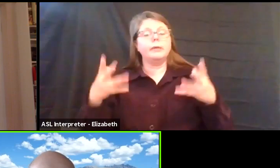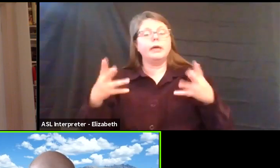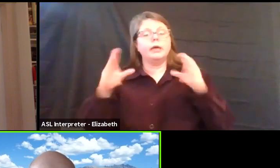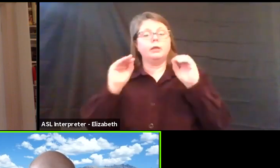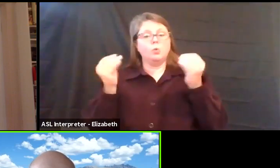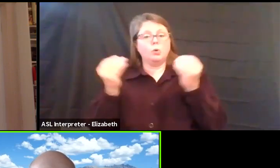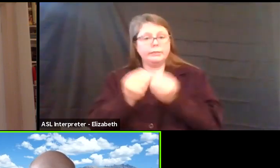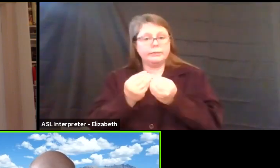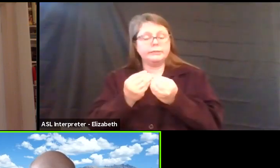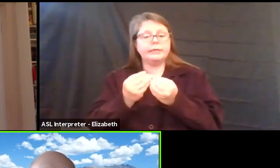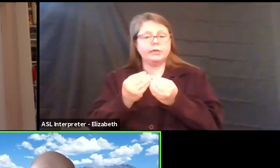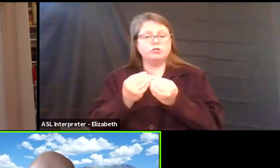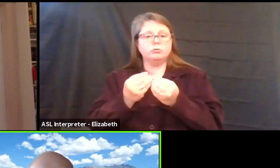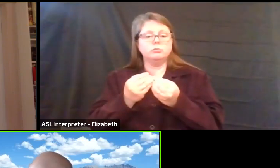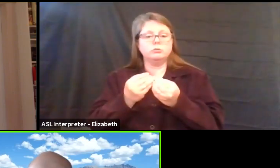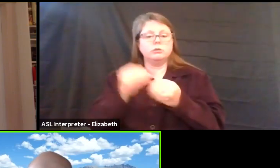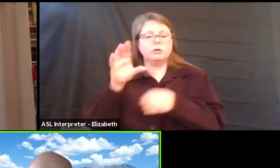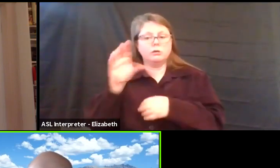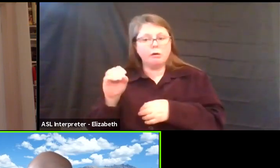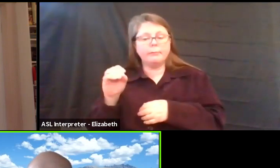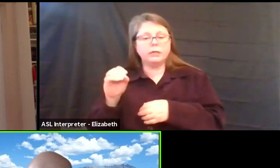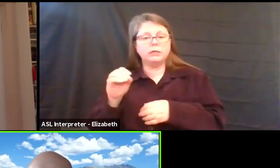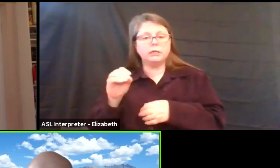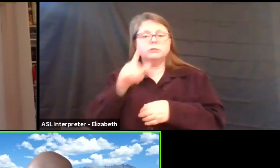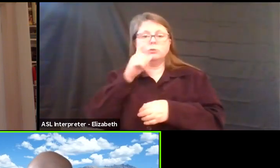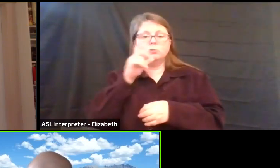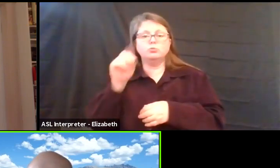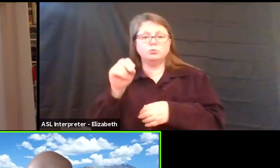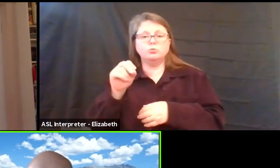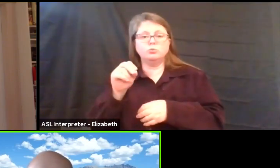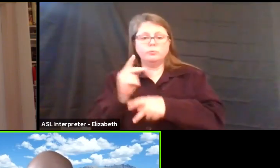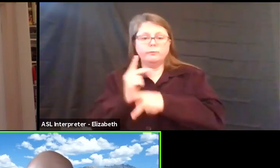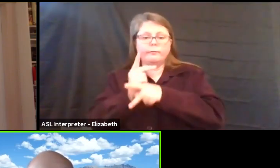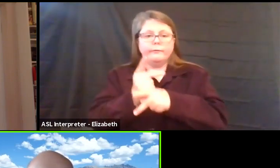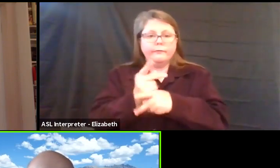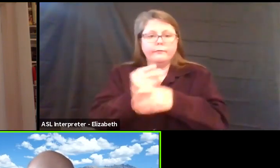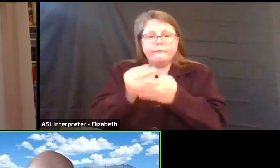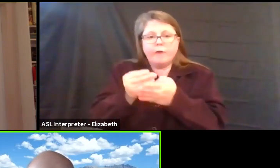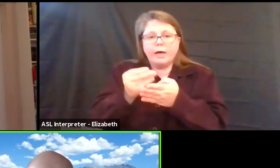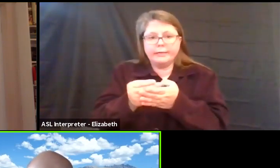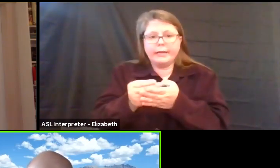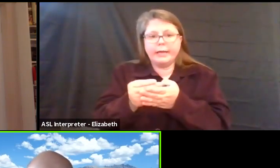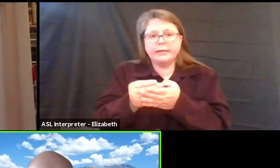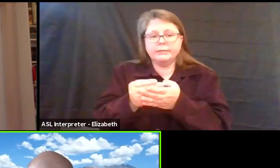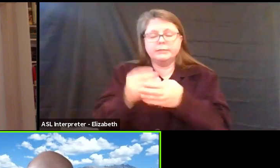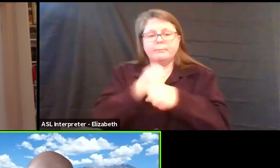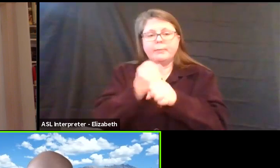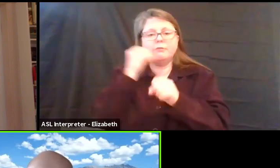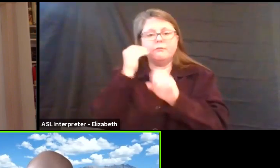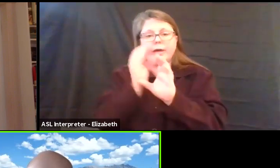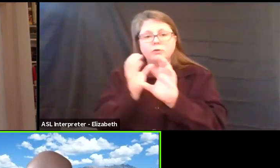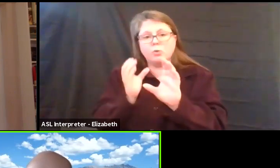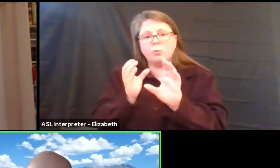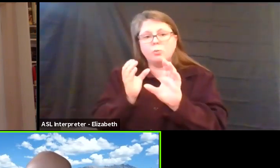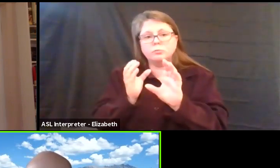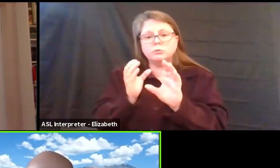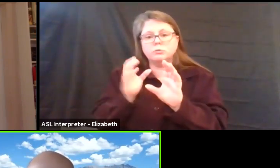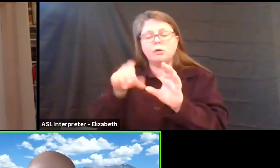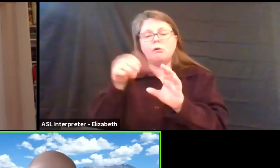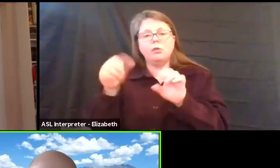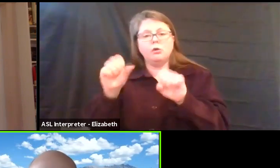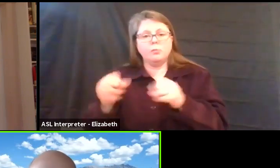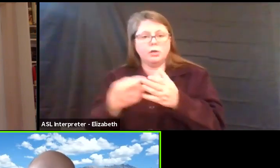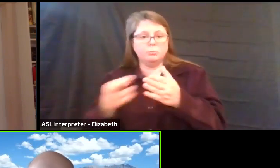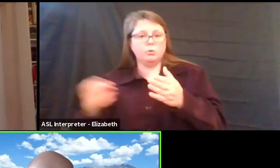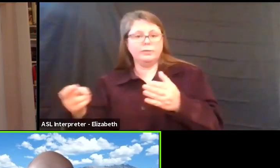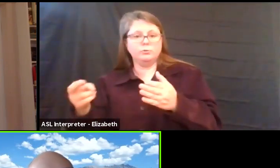finance manufactured homes. And then there's some other resources that may be available as well. And we want to make sure you're